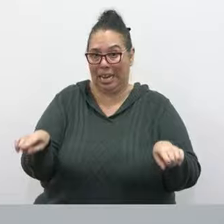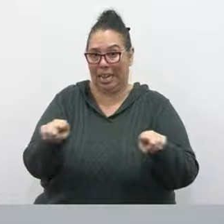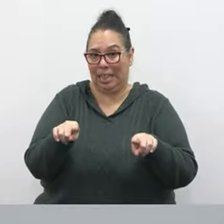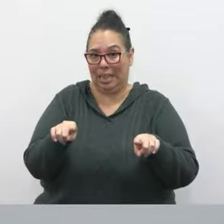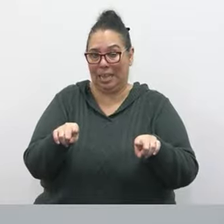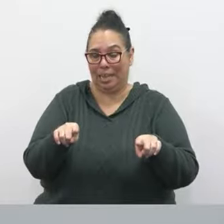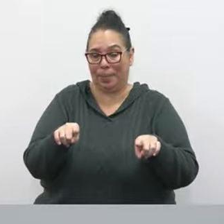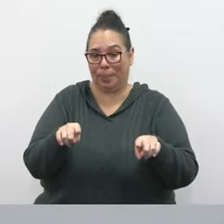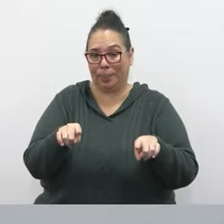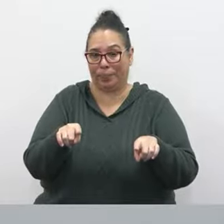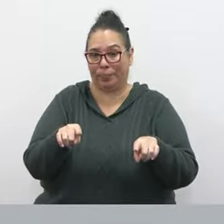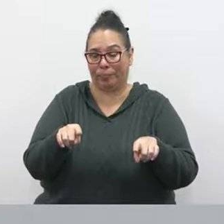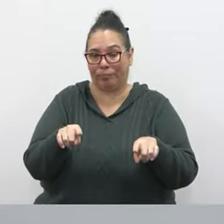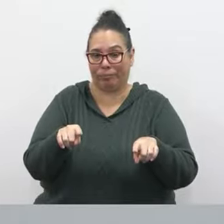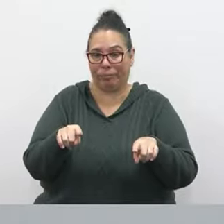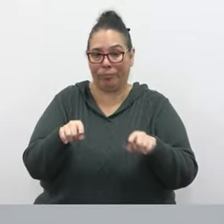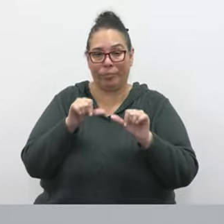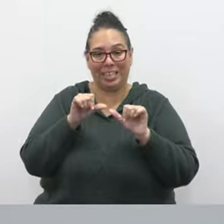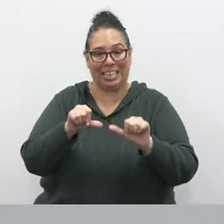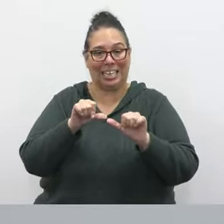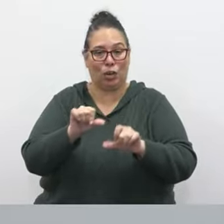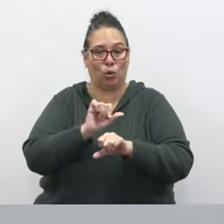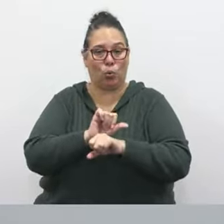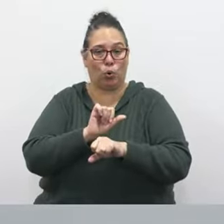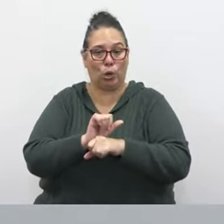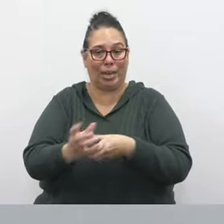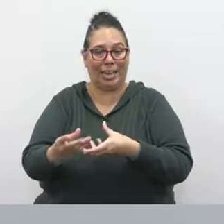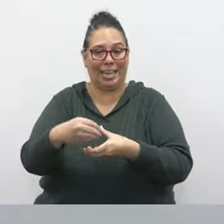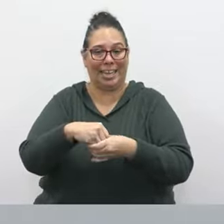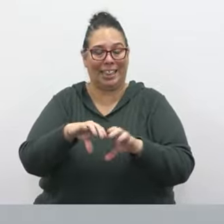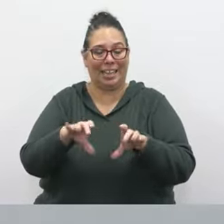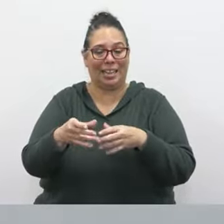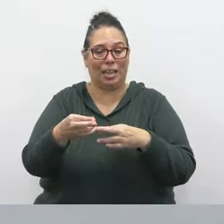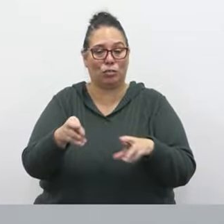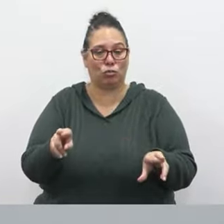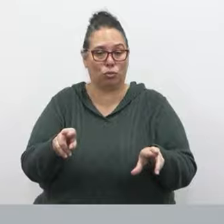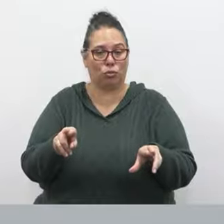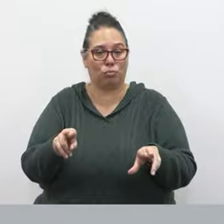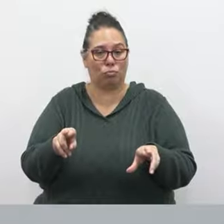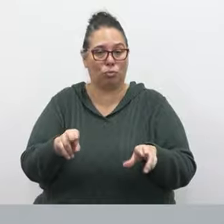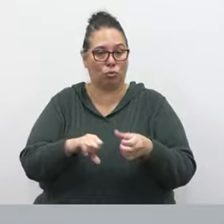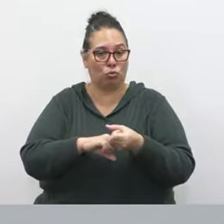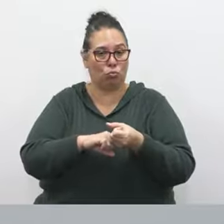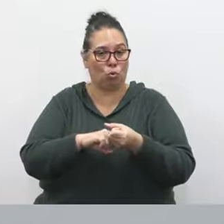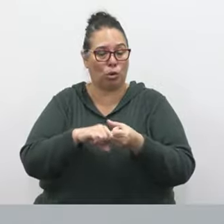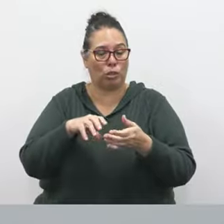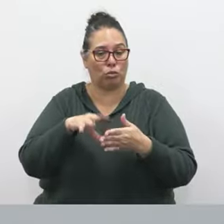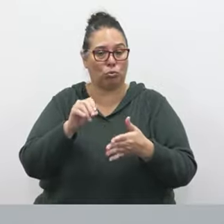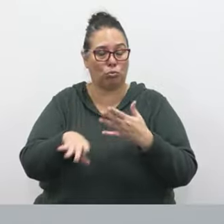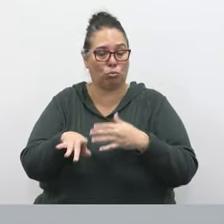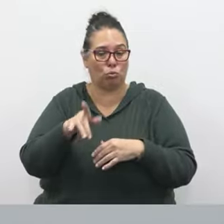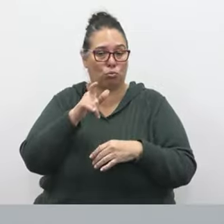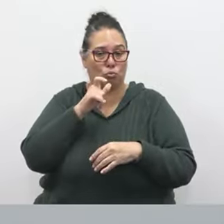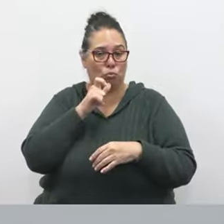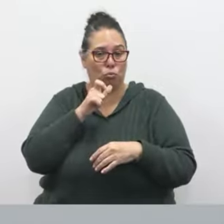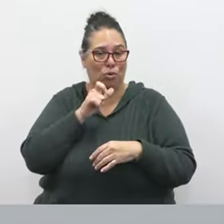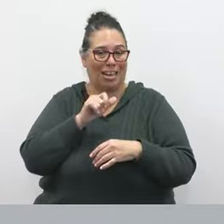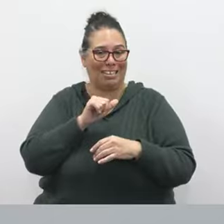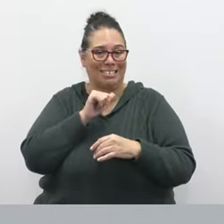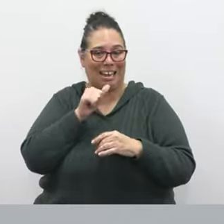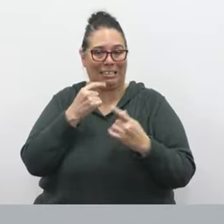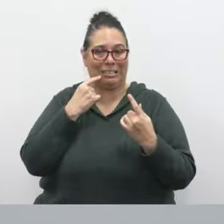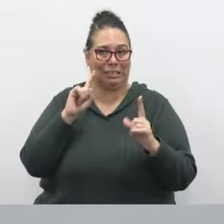to continue to work within their classrooms to support students who are or are not reaching